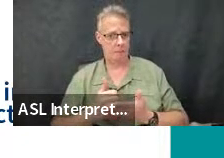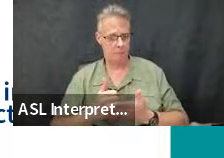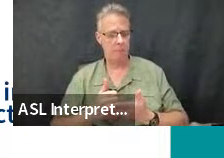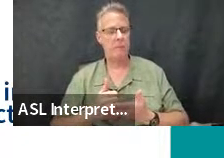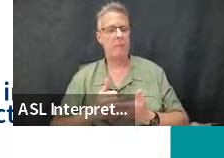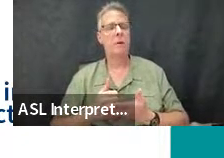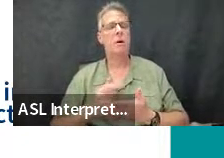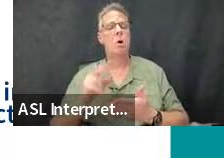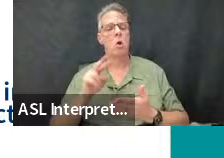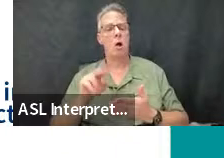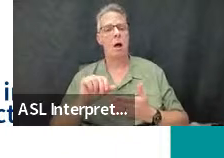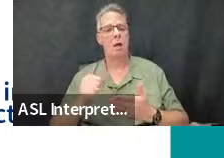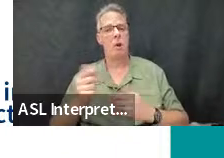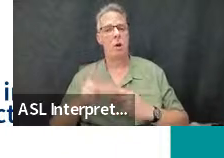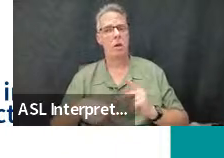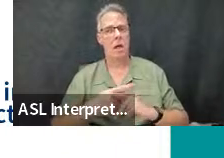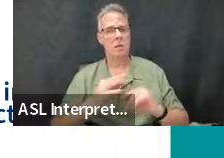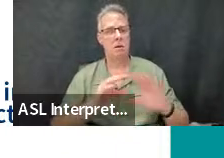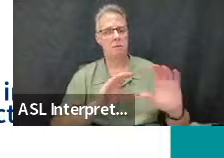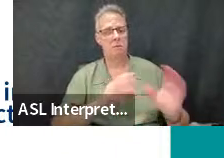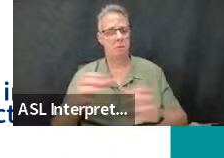other populations,